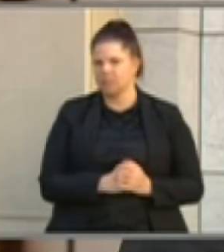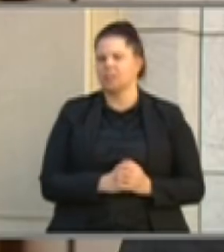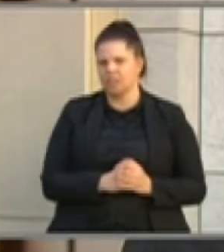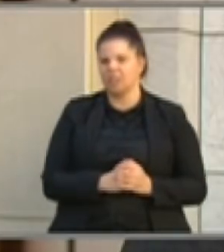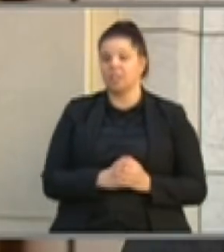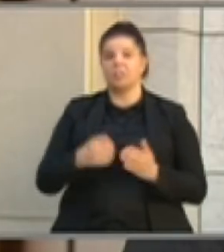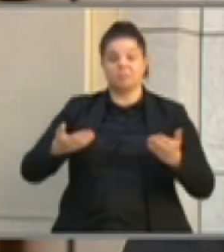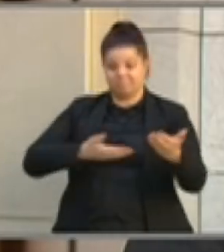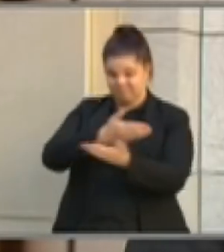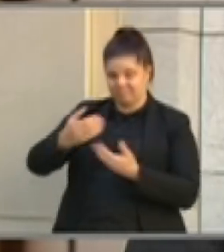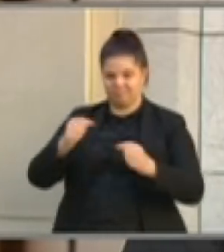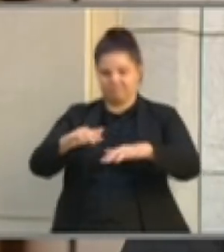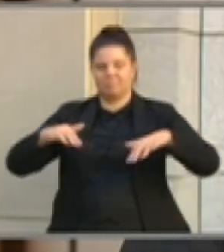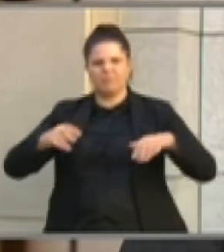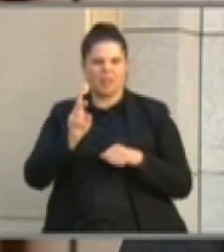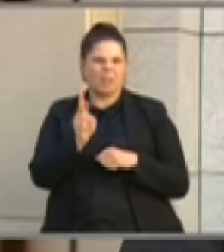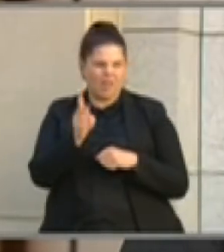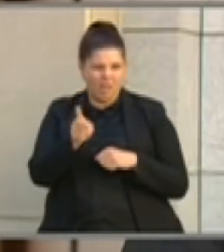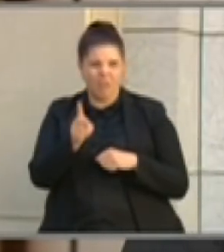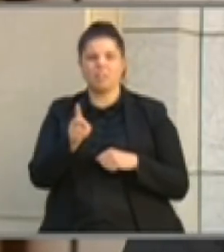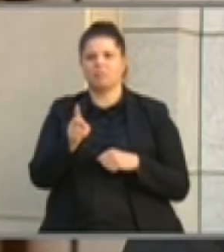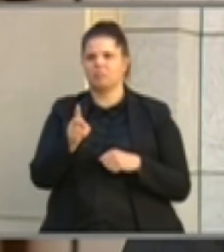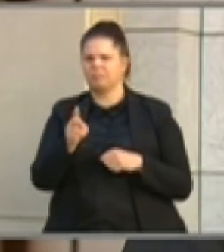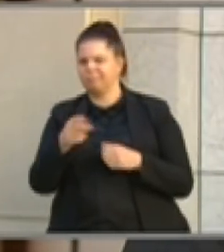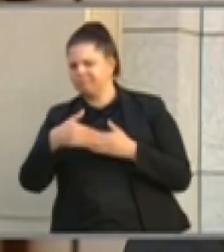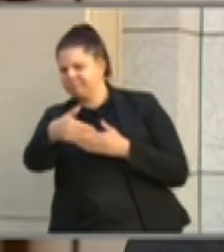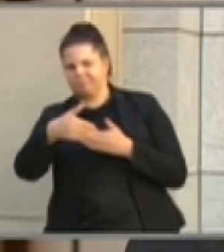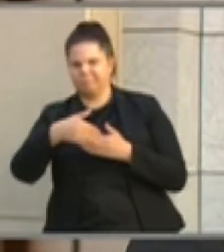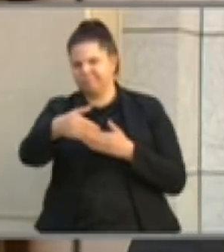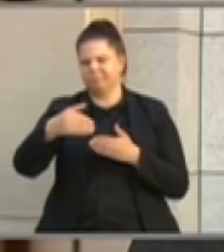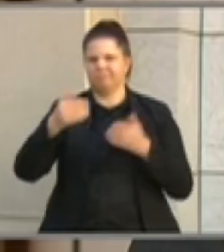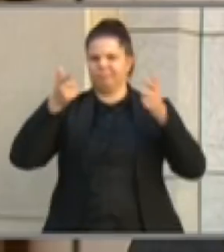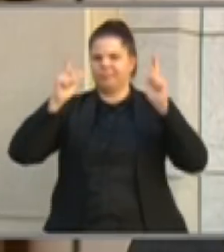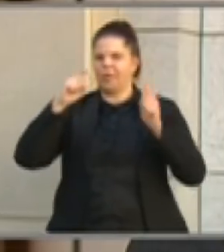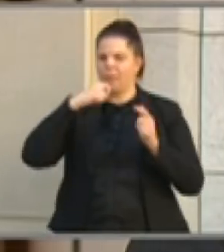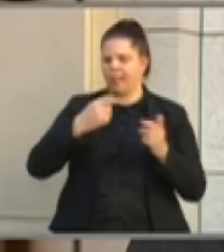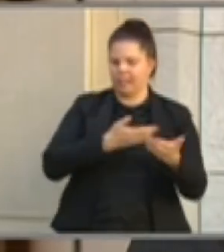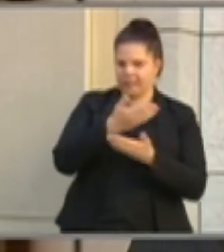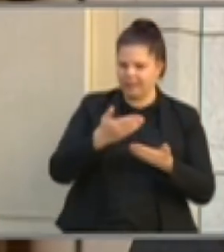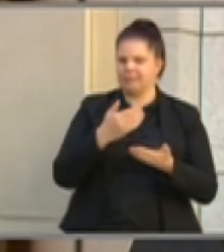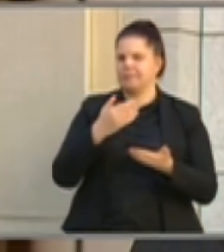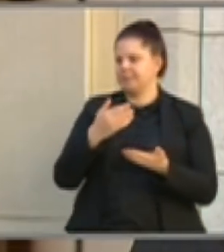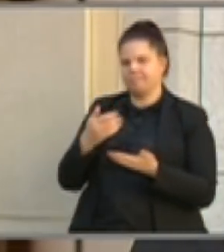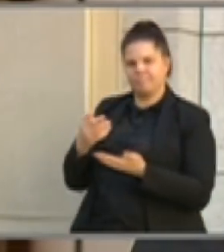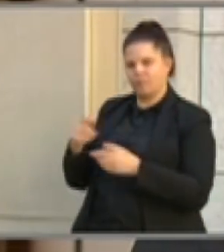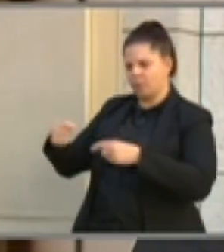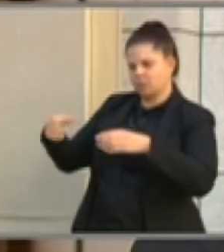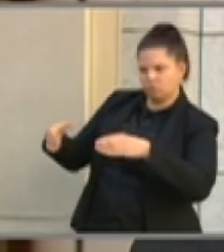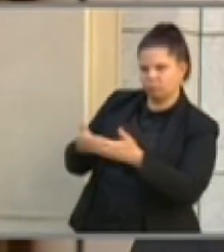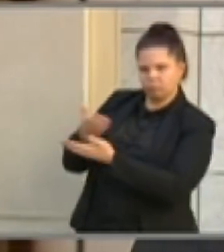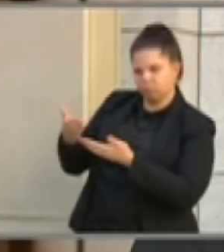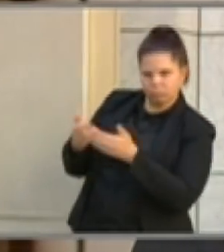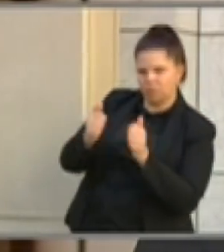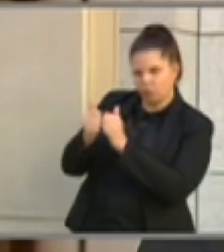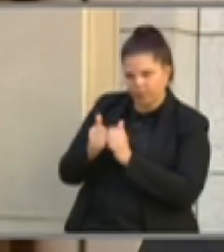time when officials can appropriately draft that legislation, and we can share that with the opposition, and we can have it progress through the Parliament